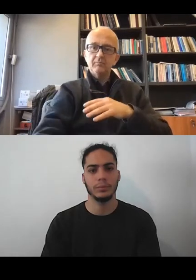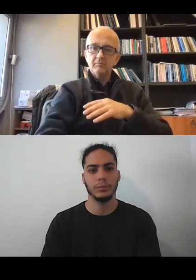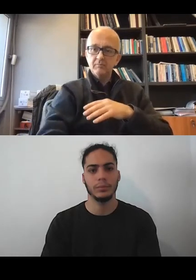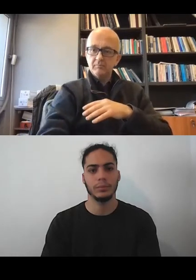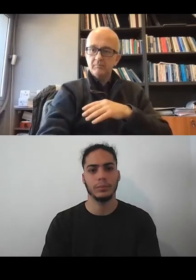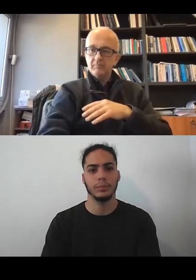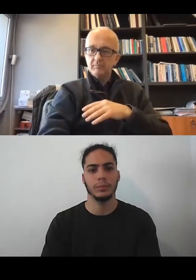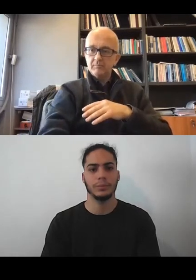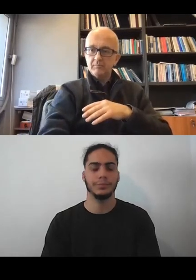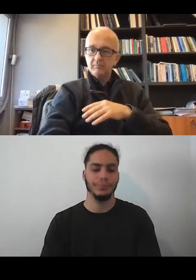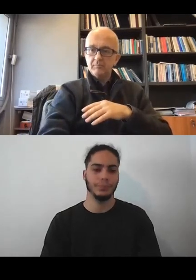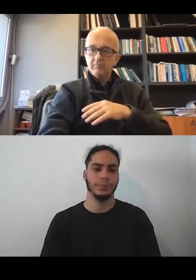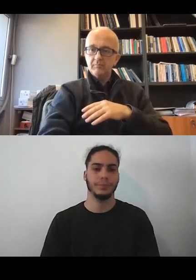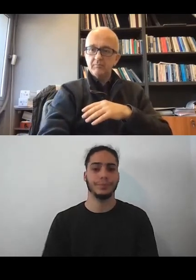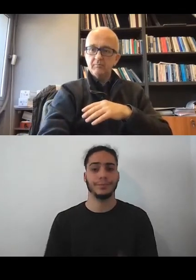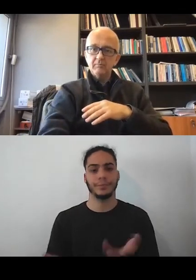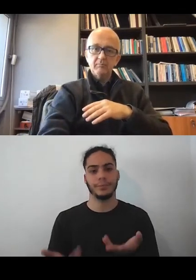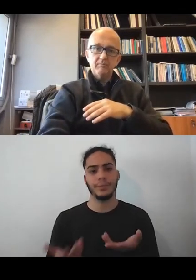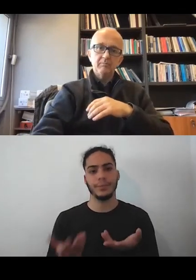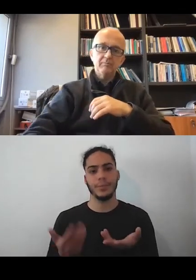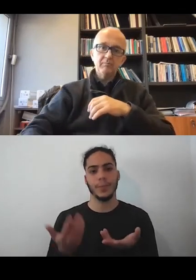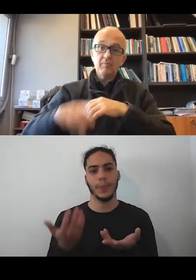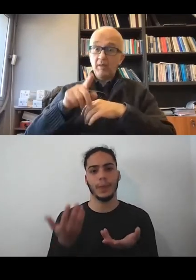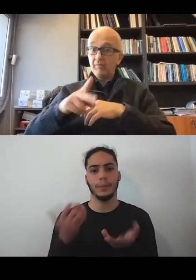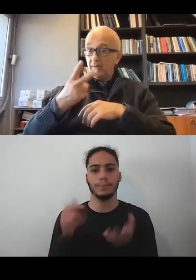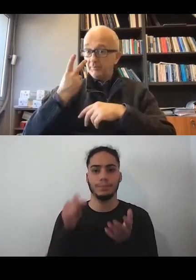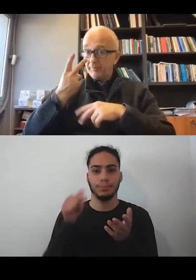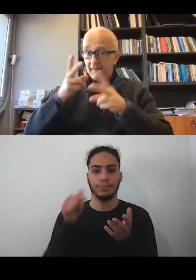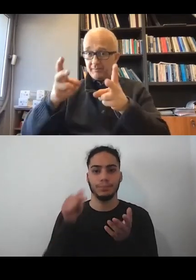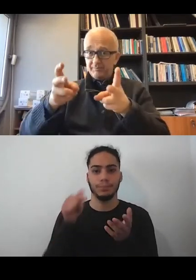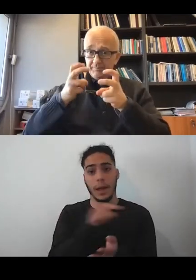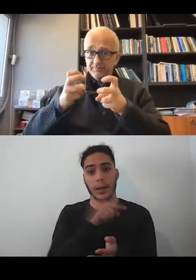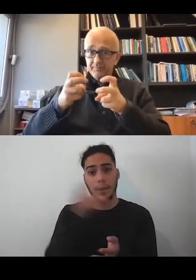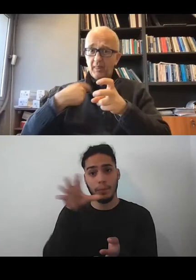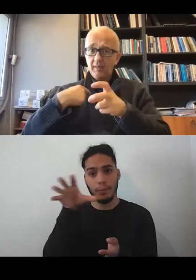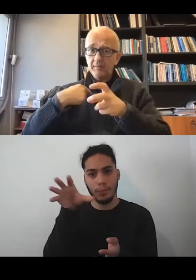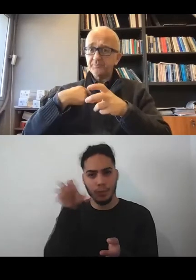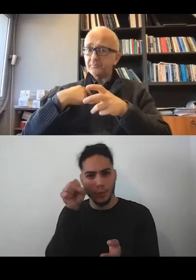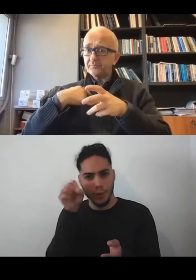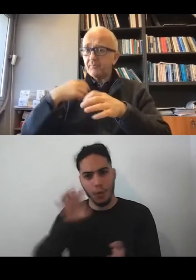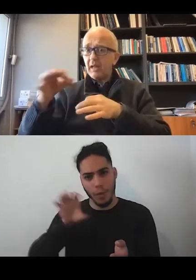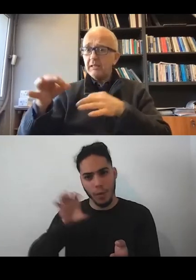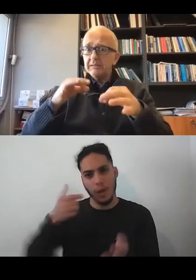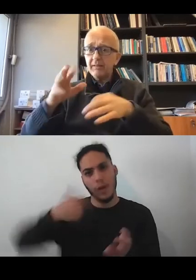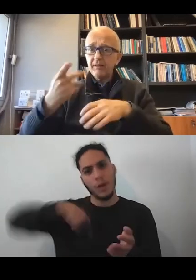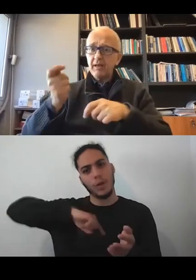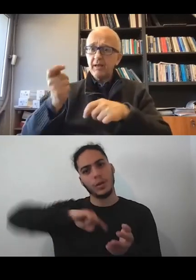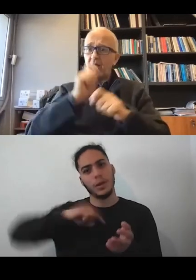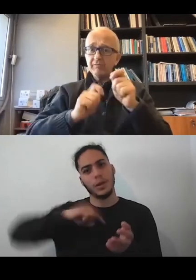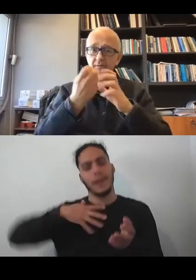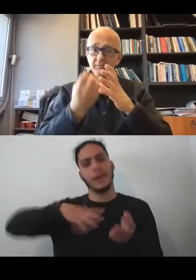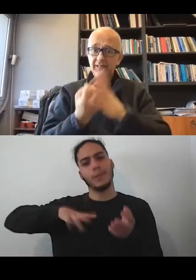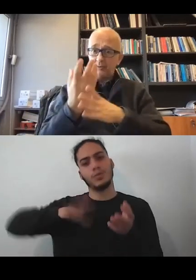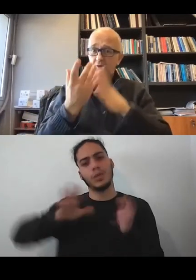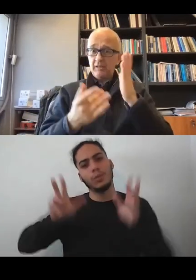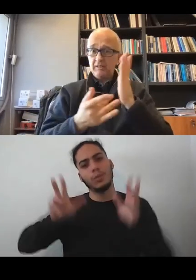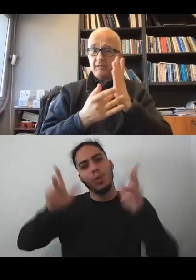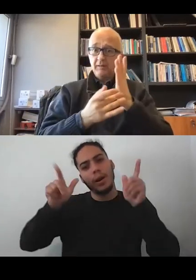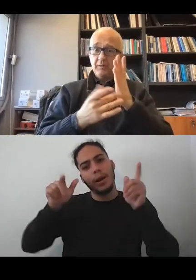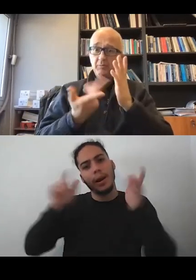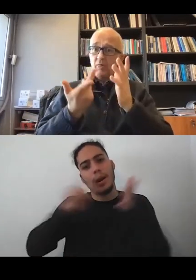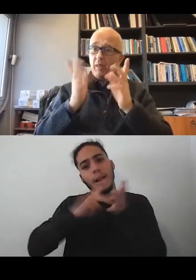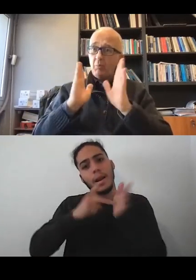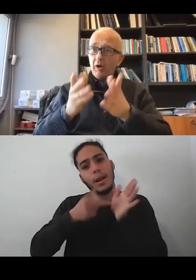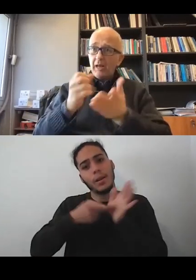Based on these detections, we plan to build a new technology that evaluates the performance of the